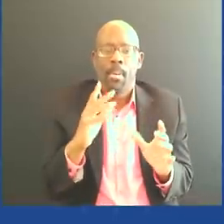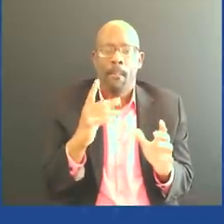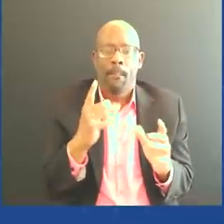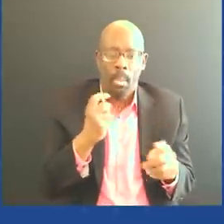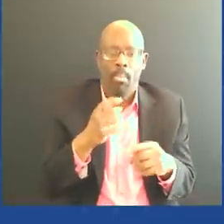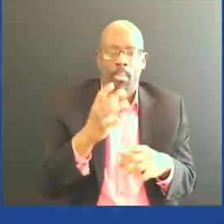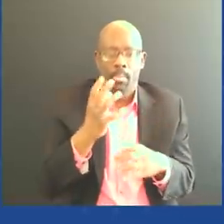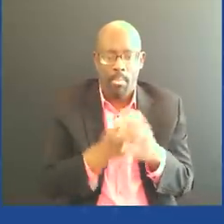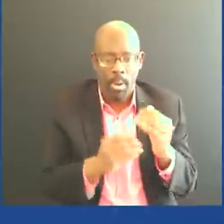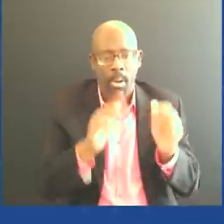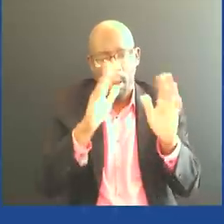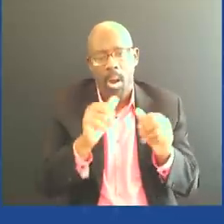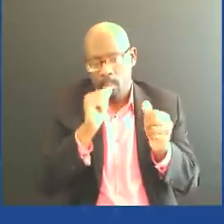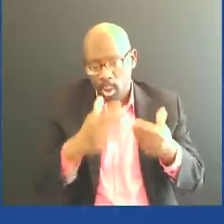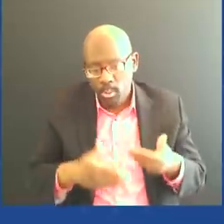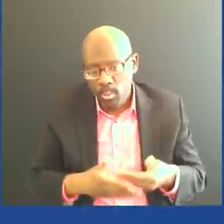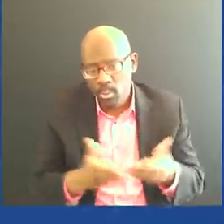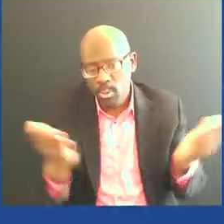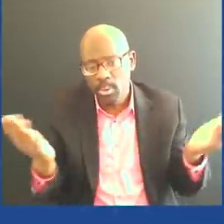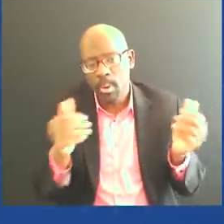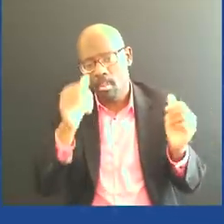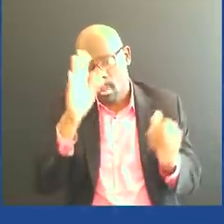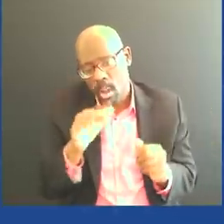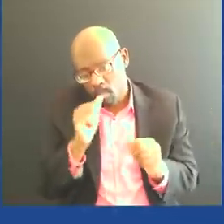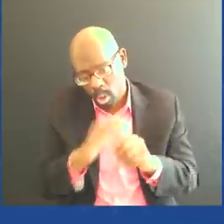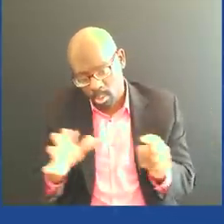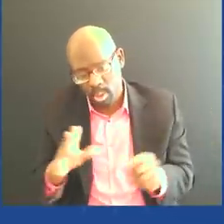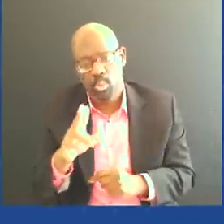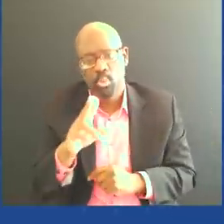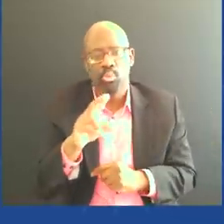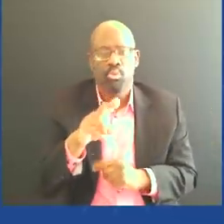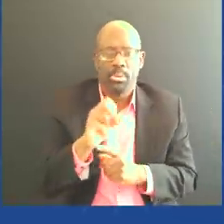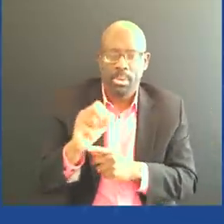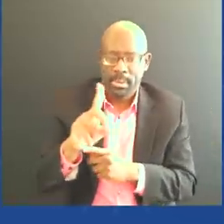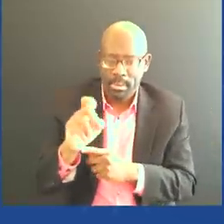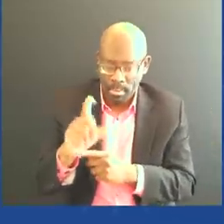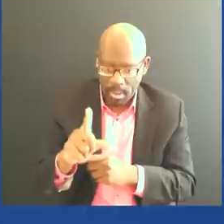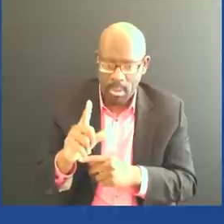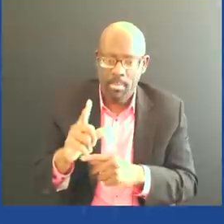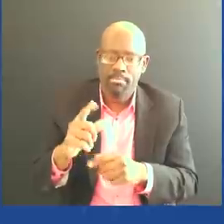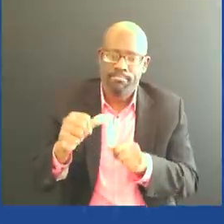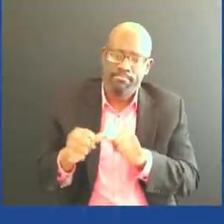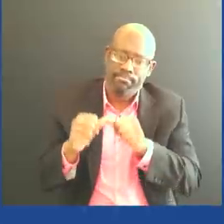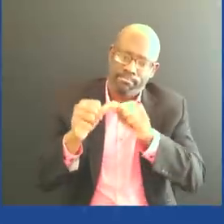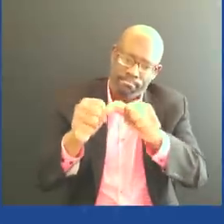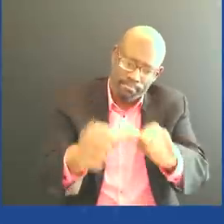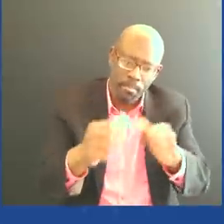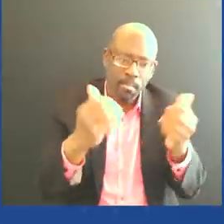USS Delaware. Long may she sail. Thank you so much. God bless you.